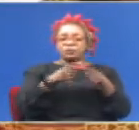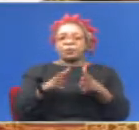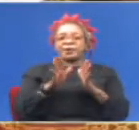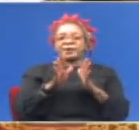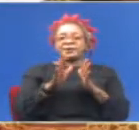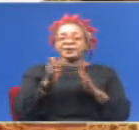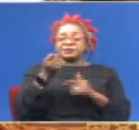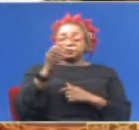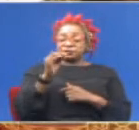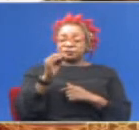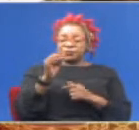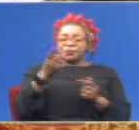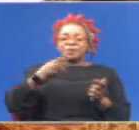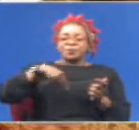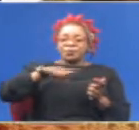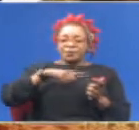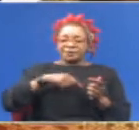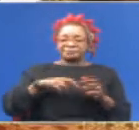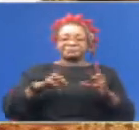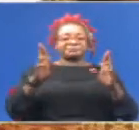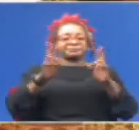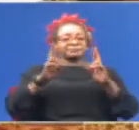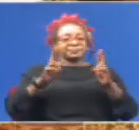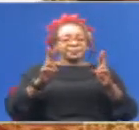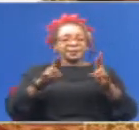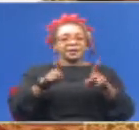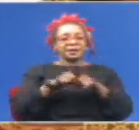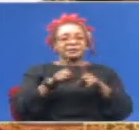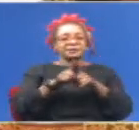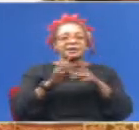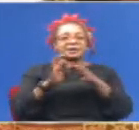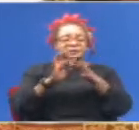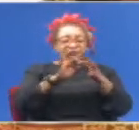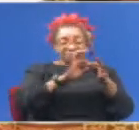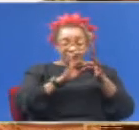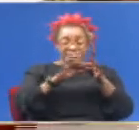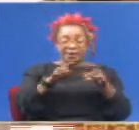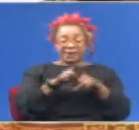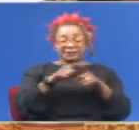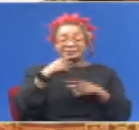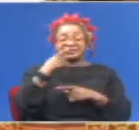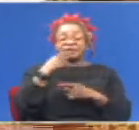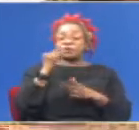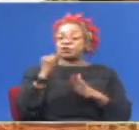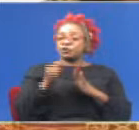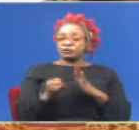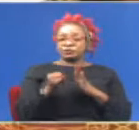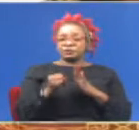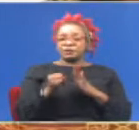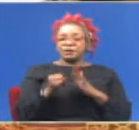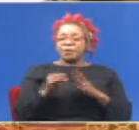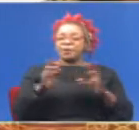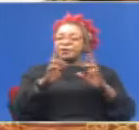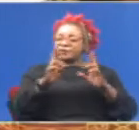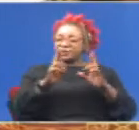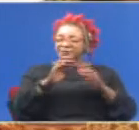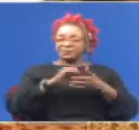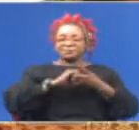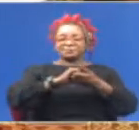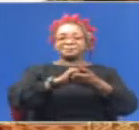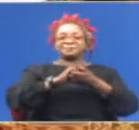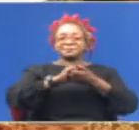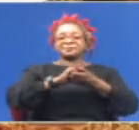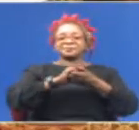So we are ready, as Azimio, I'm saying in conclusion, we are ready to engage. We